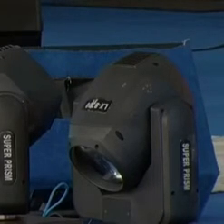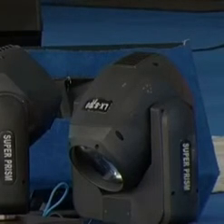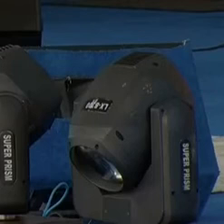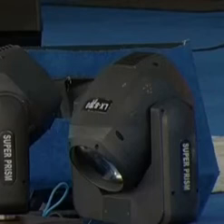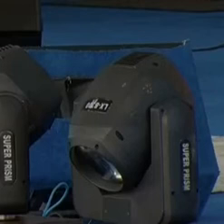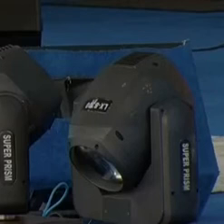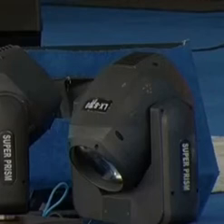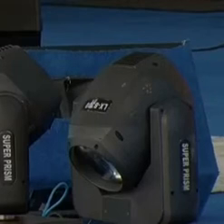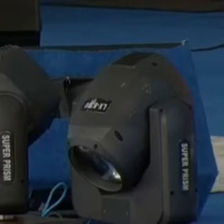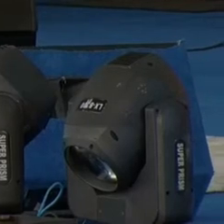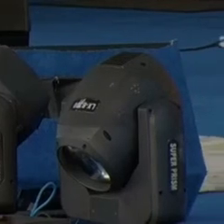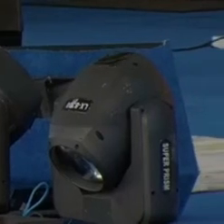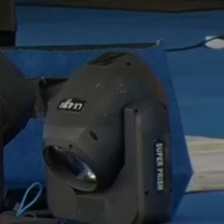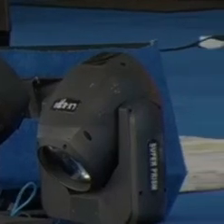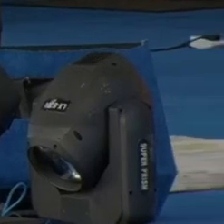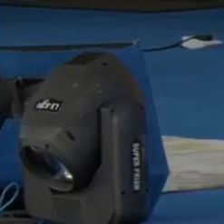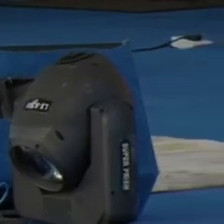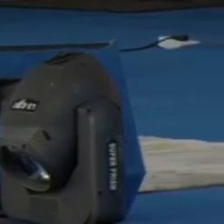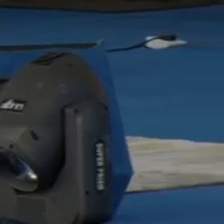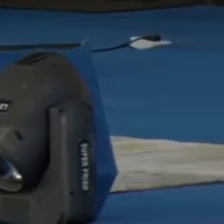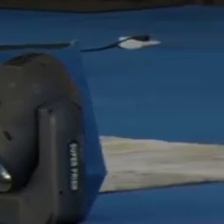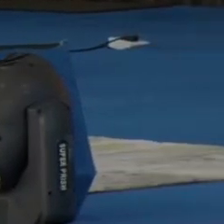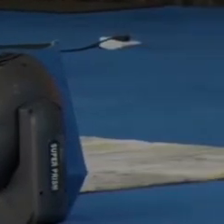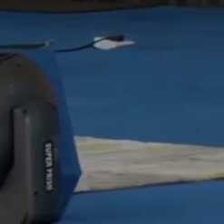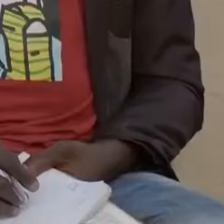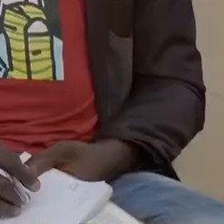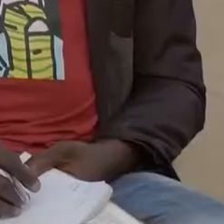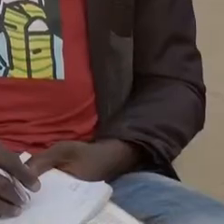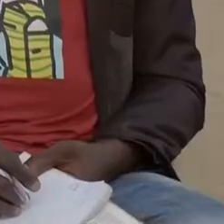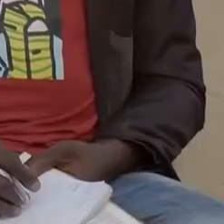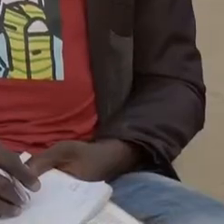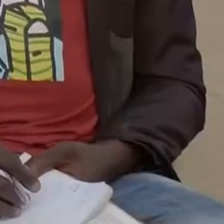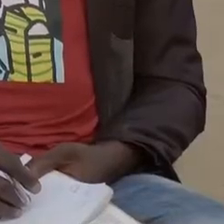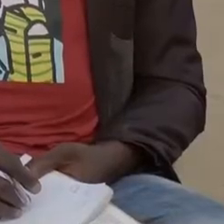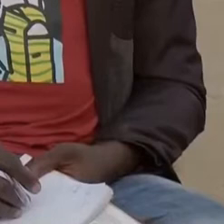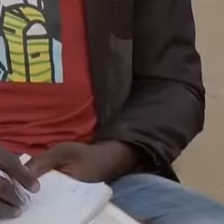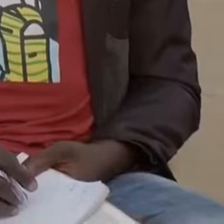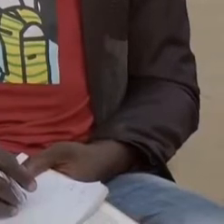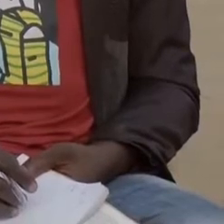that weak life is gone in Jesus' name.